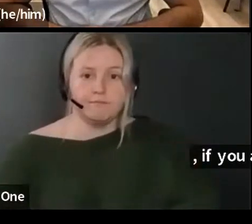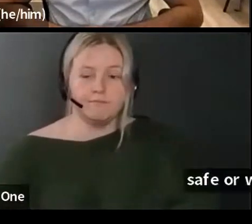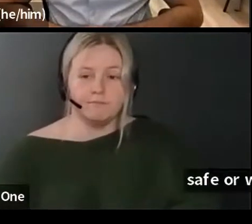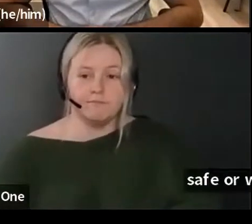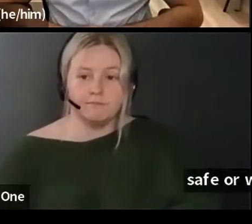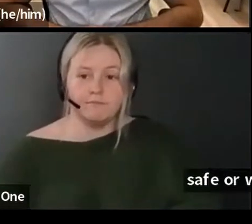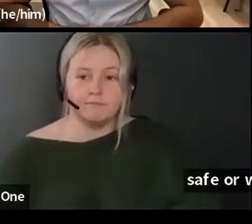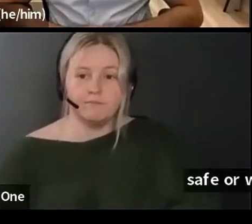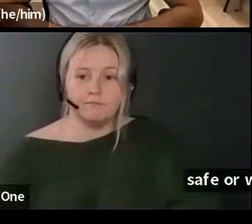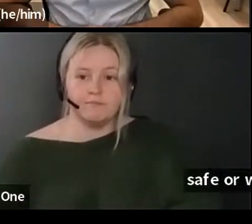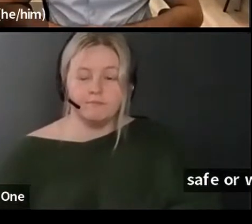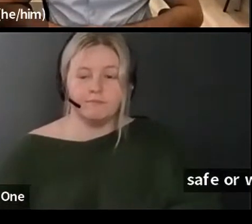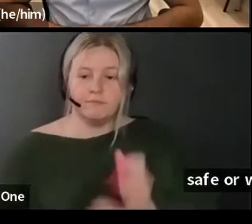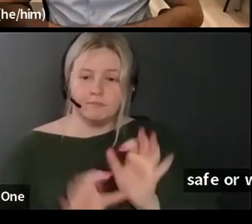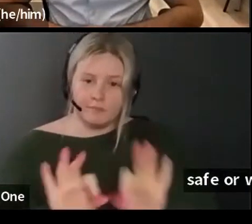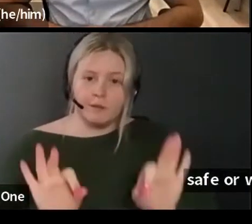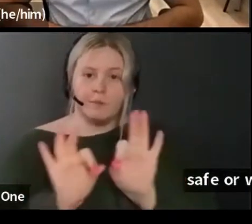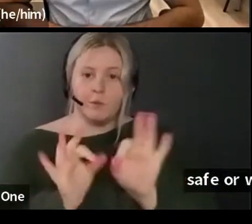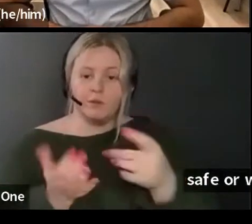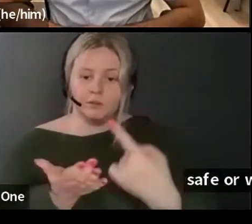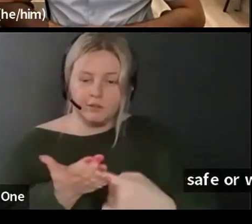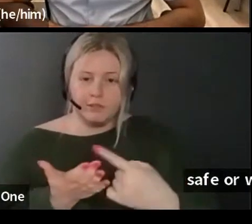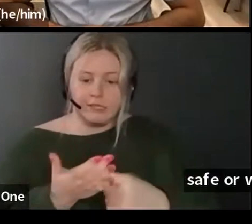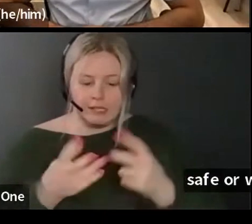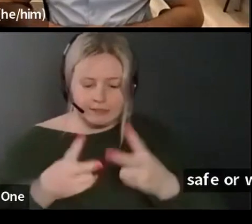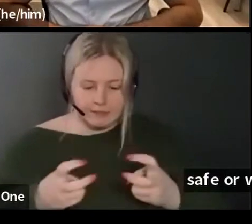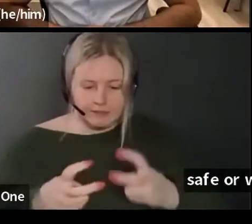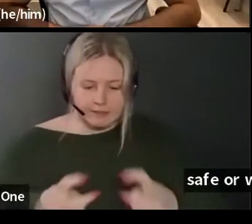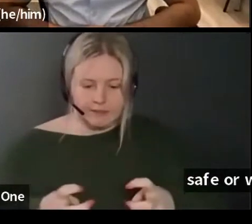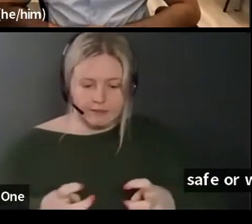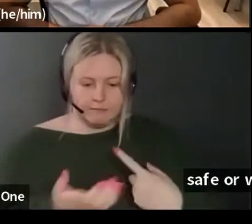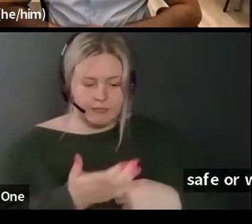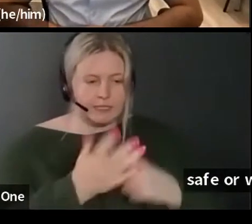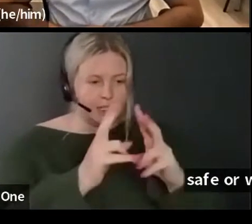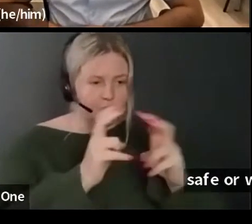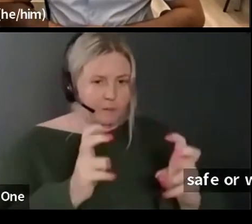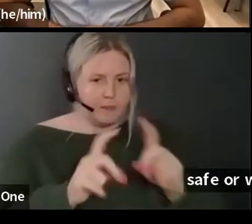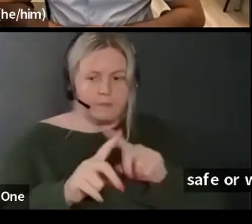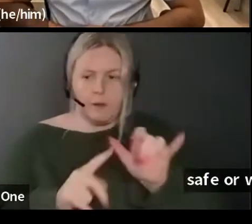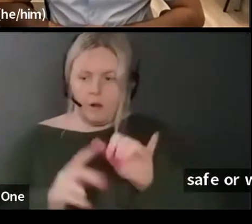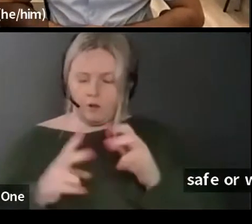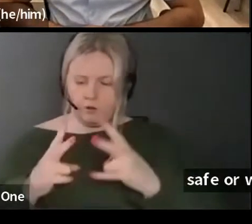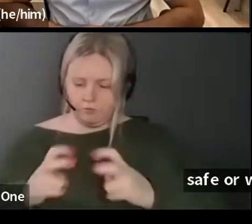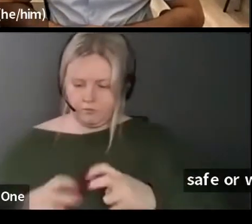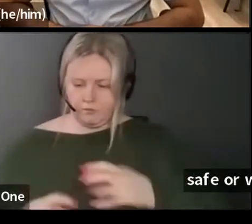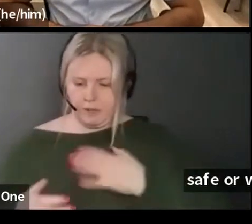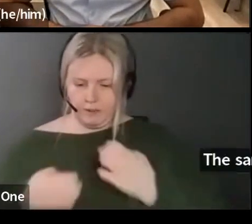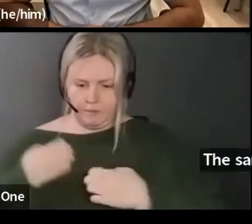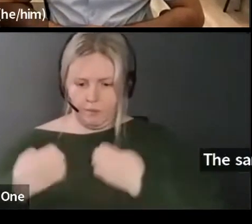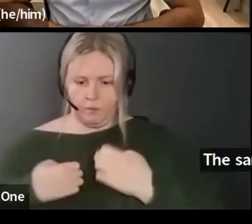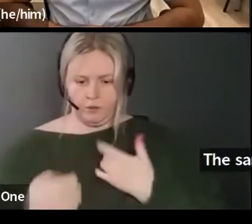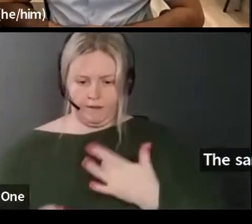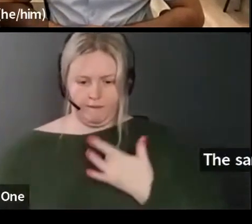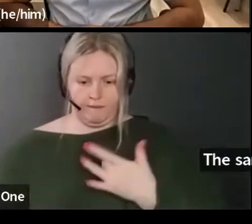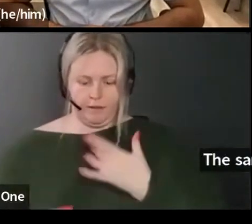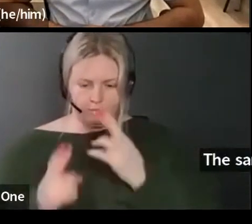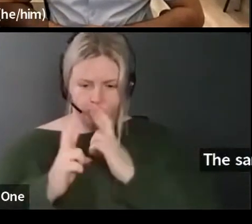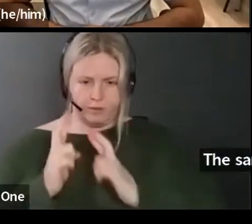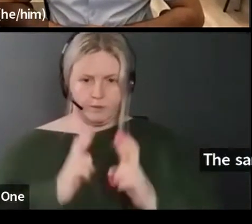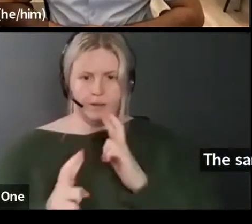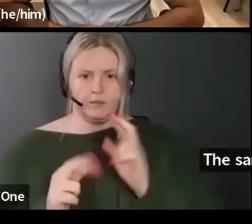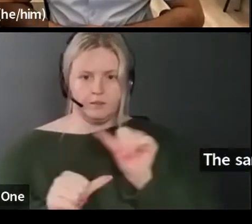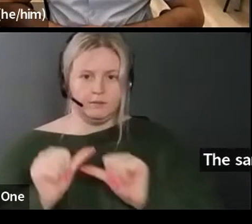It's important to talk about these tough issues, but we have to do so in a way that respects